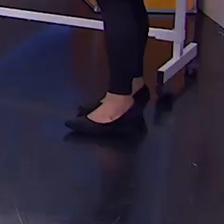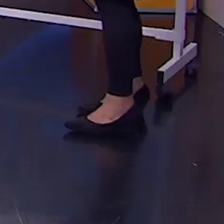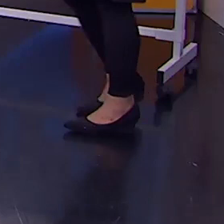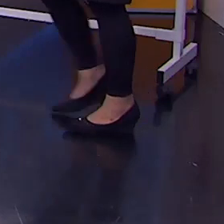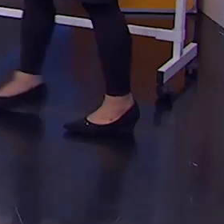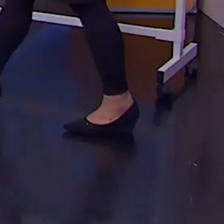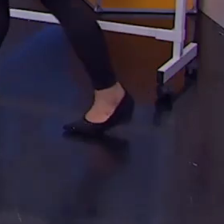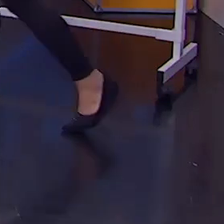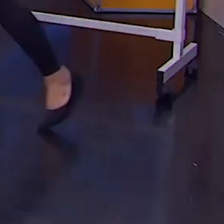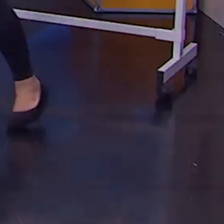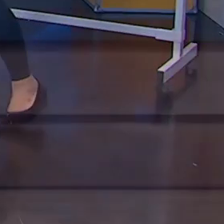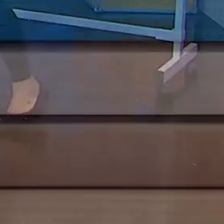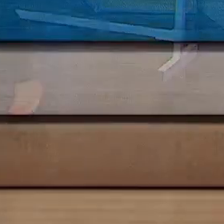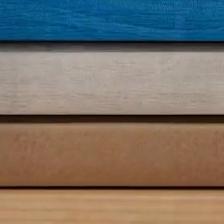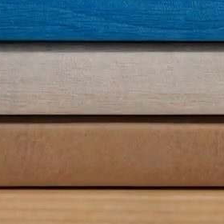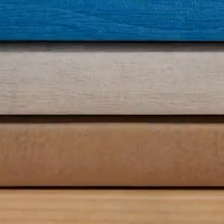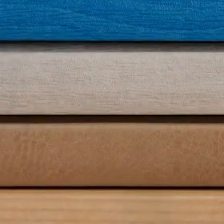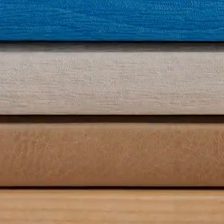KPM.